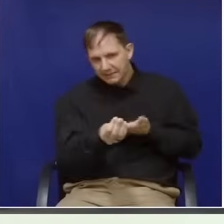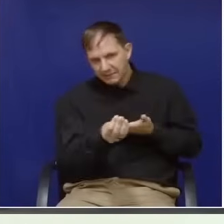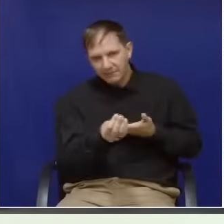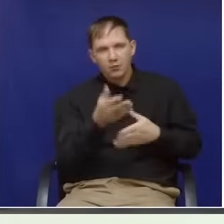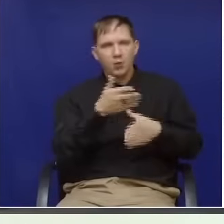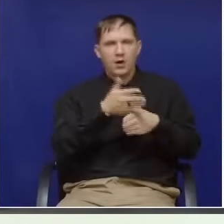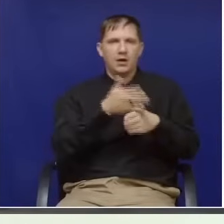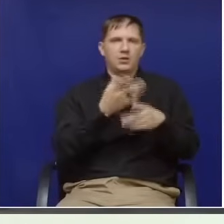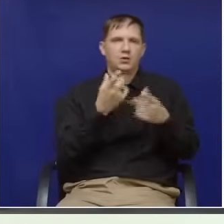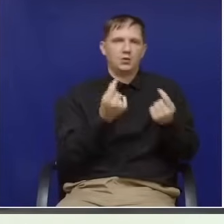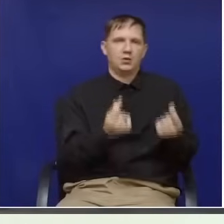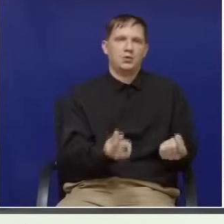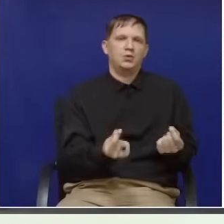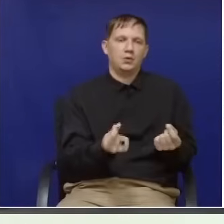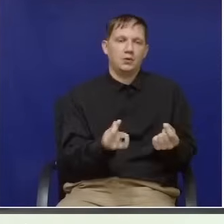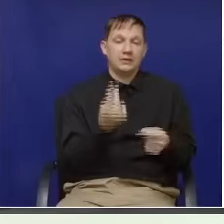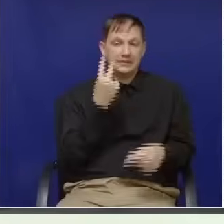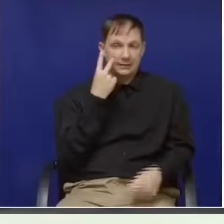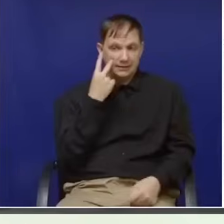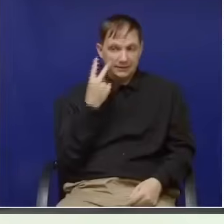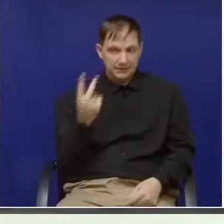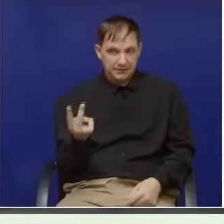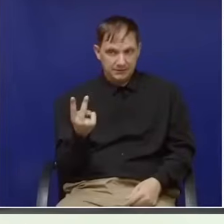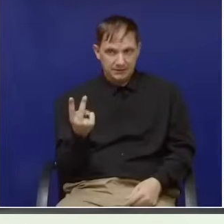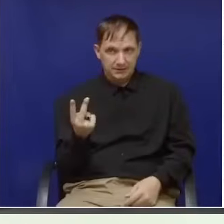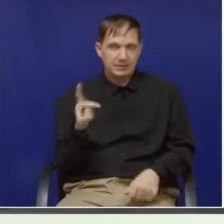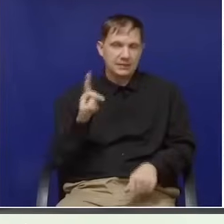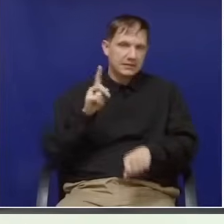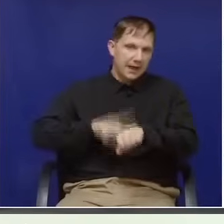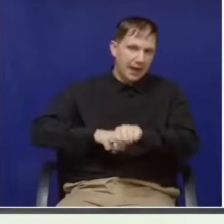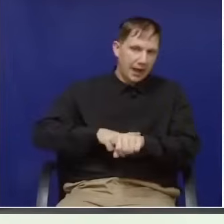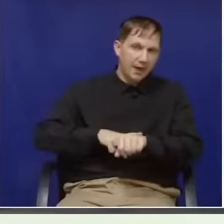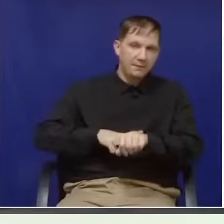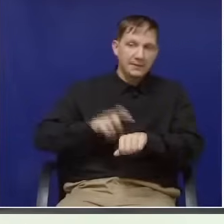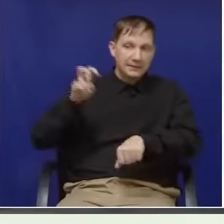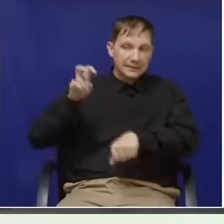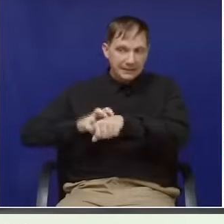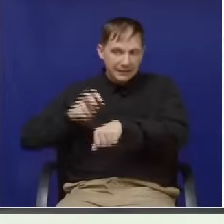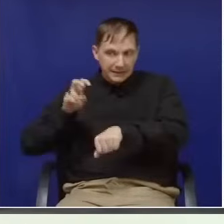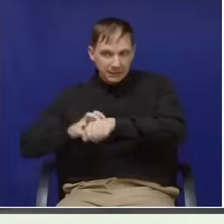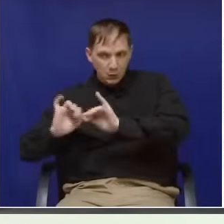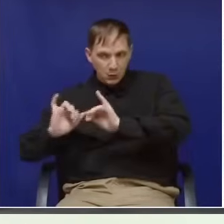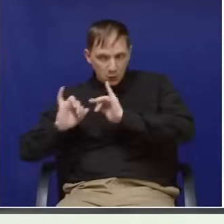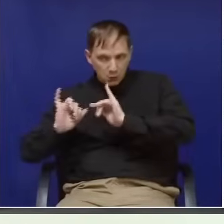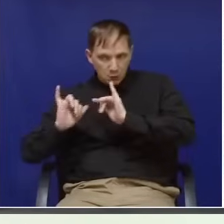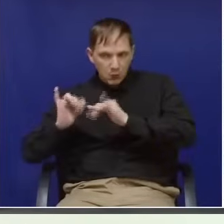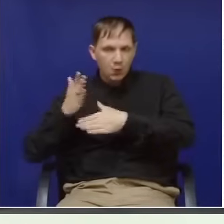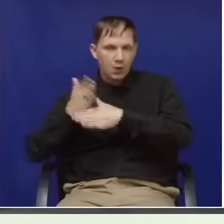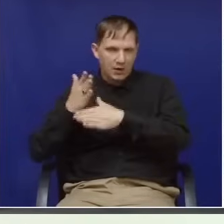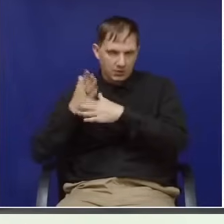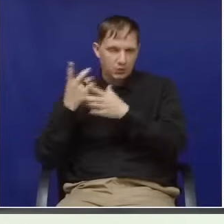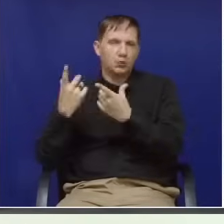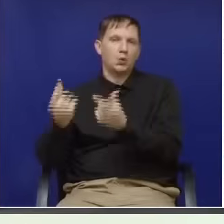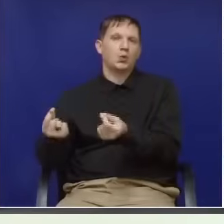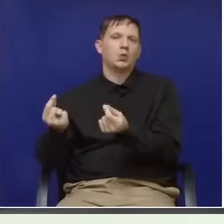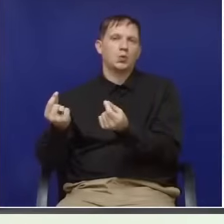responsibilities. And we can see them during the time when they are needed to do their work, that they do